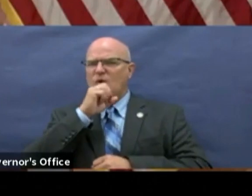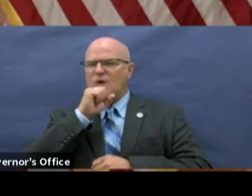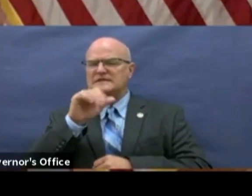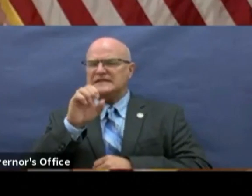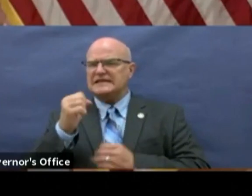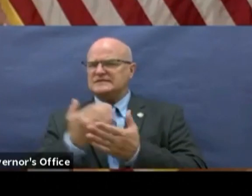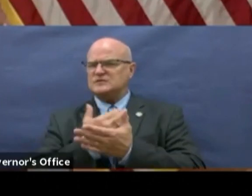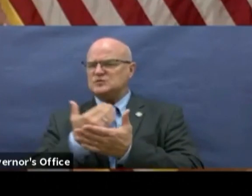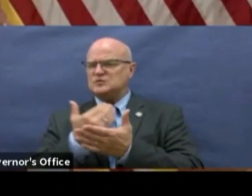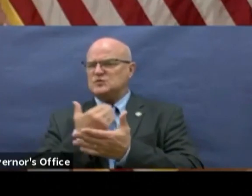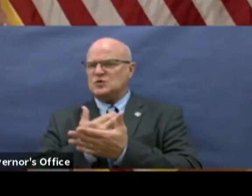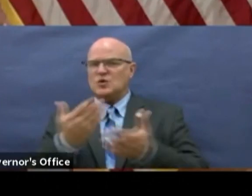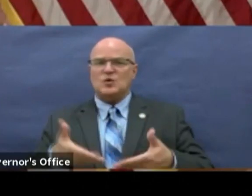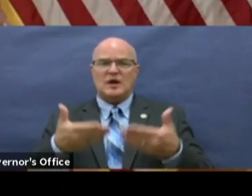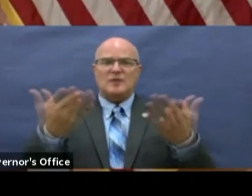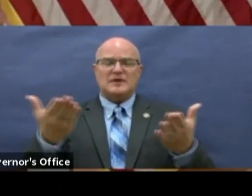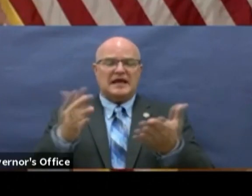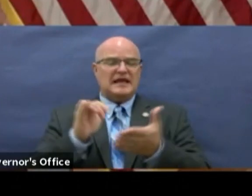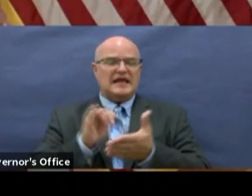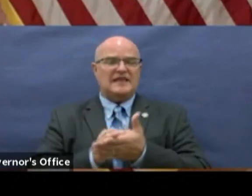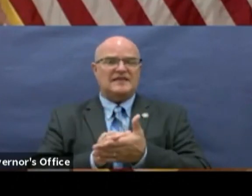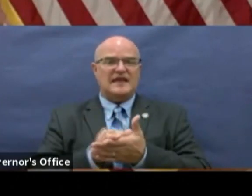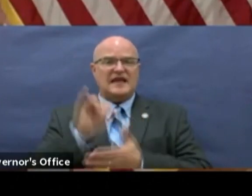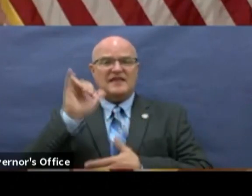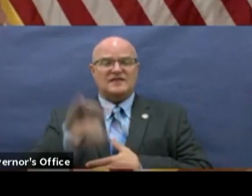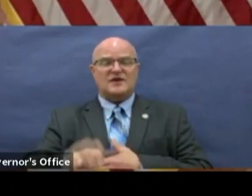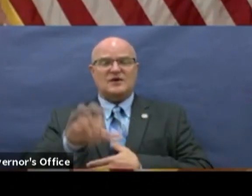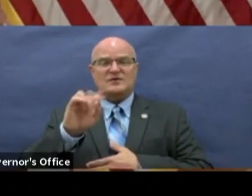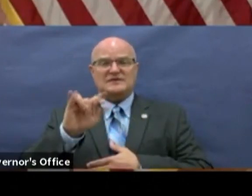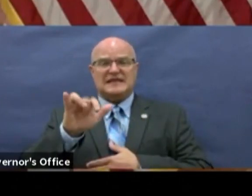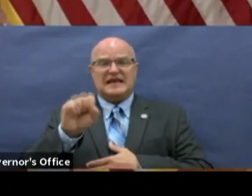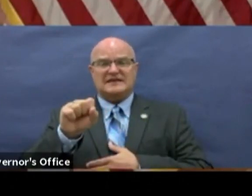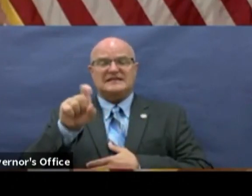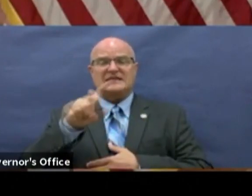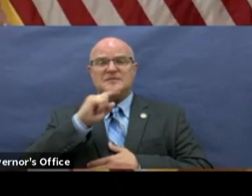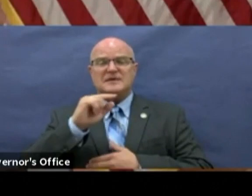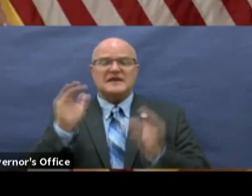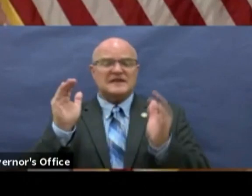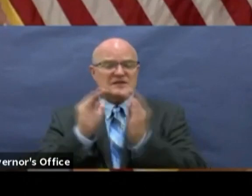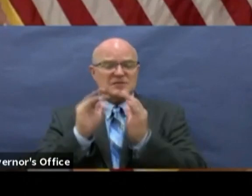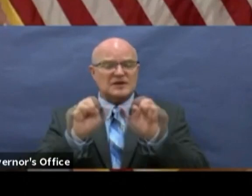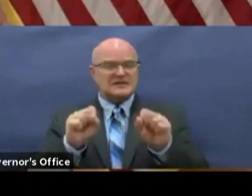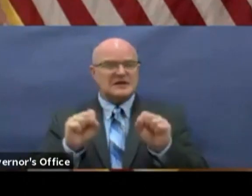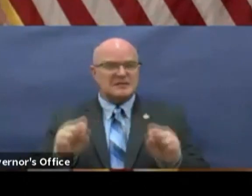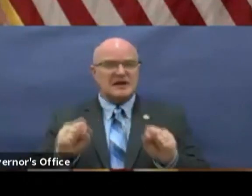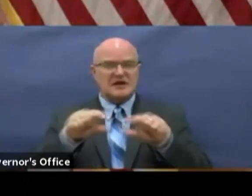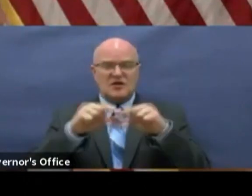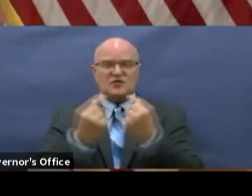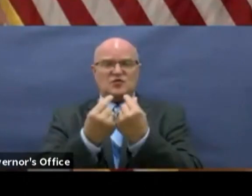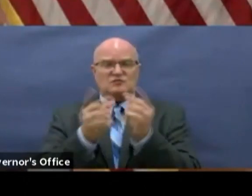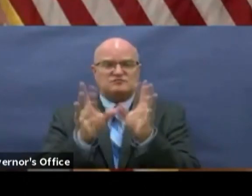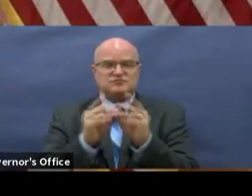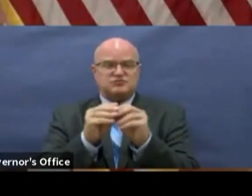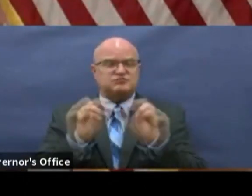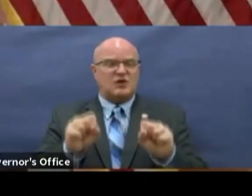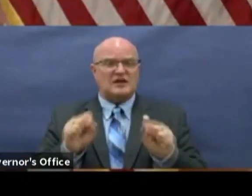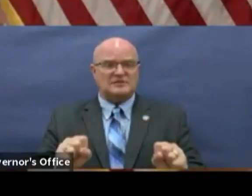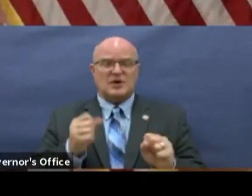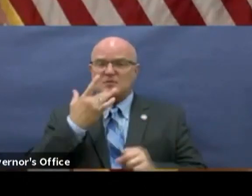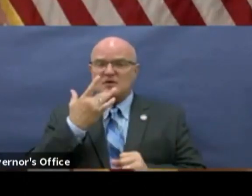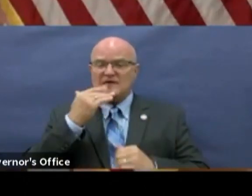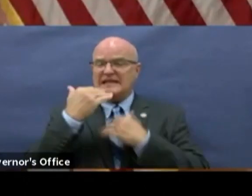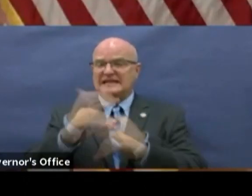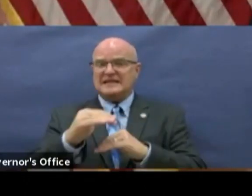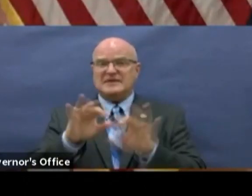The recommendation there was that in those counties, there should be the smallest amount of group gatherings possible, preferably limited to